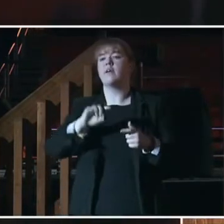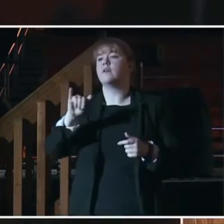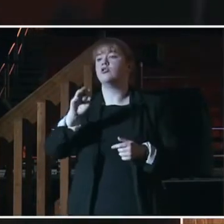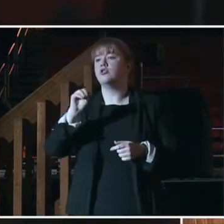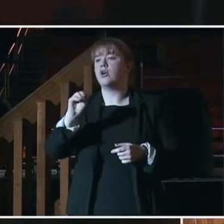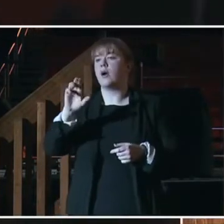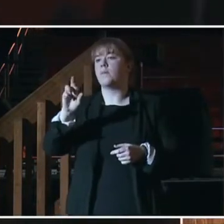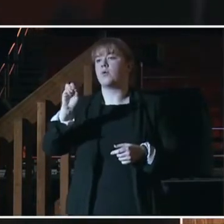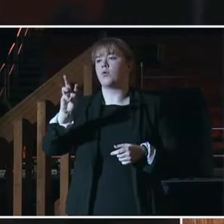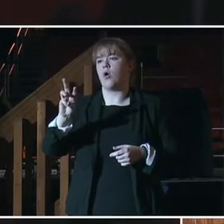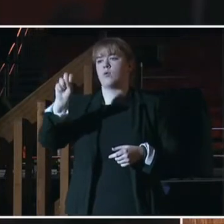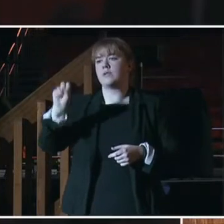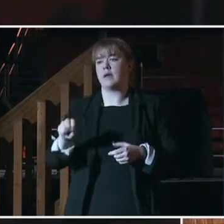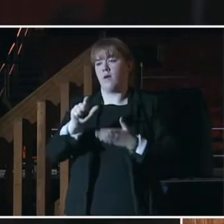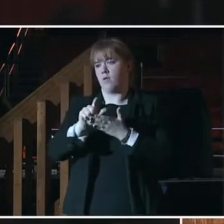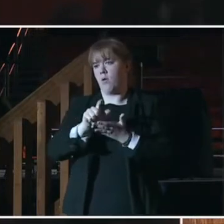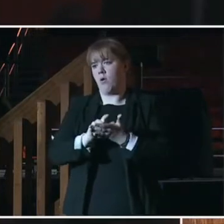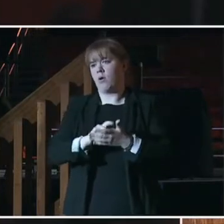South.